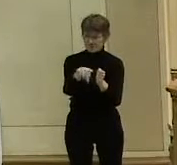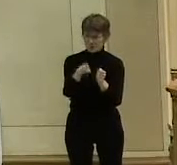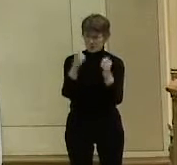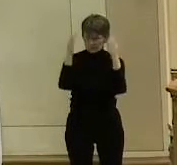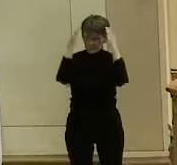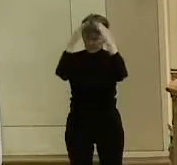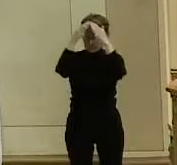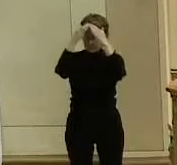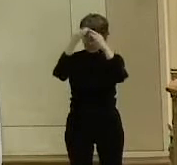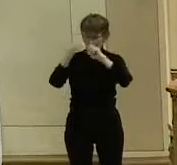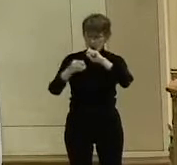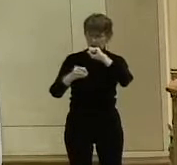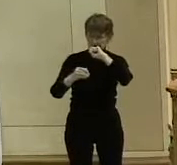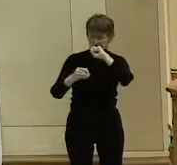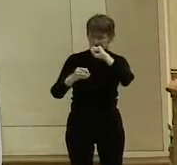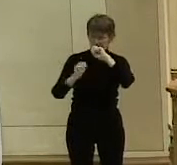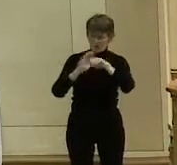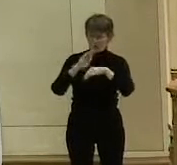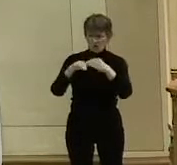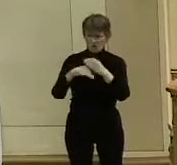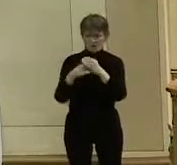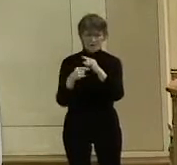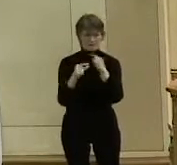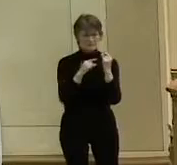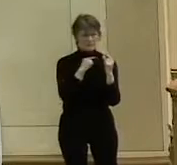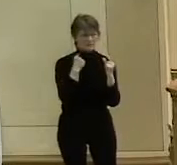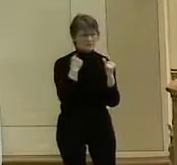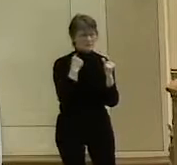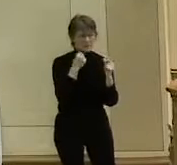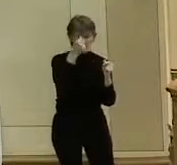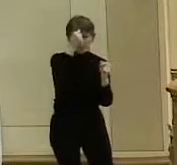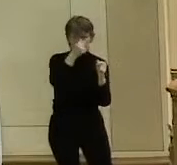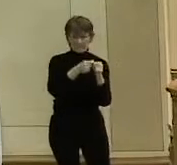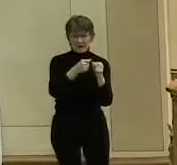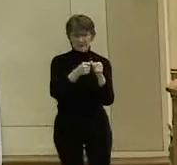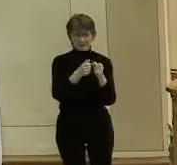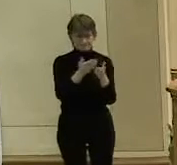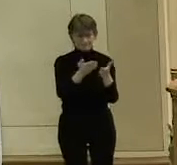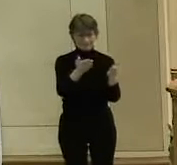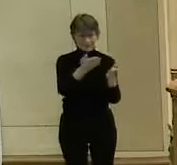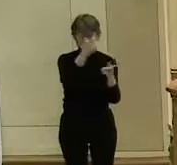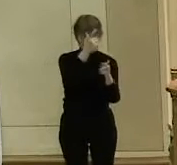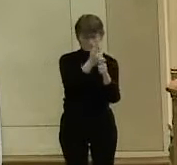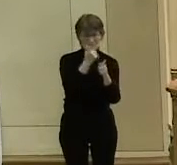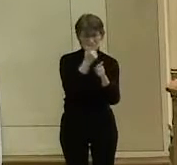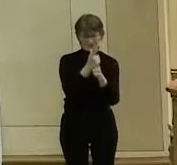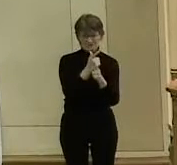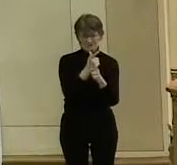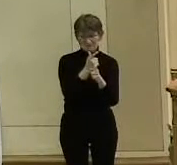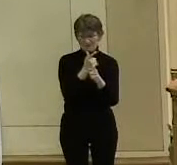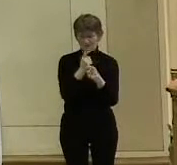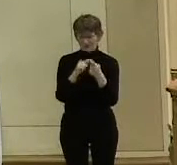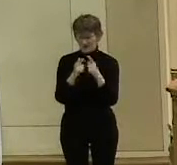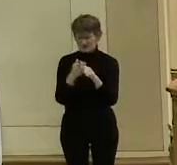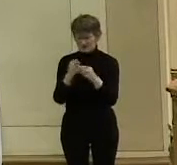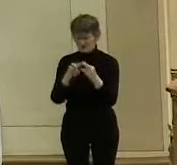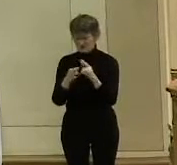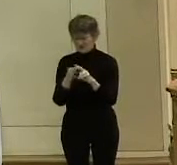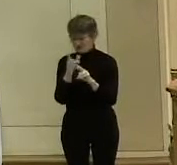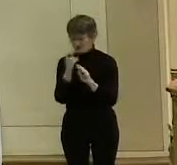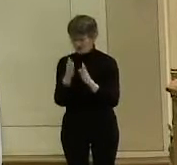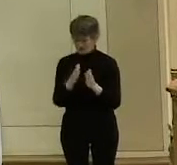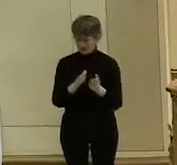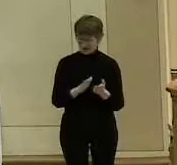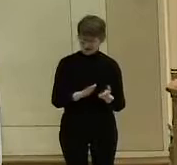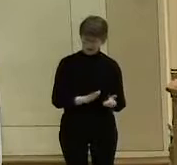Bishop, and all the clergy. Remember also our brothers and sisters who have fallen asleep in the hope of the